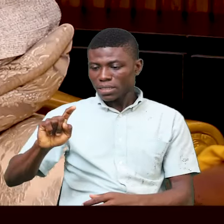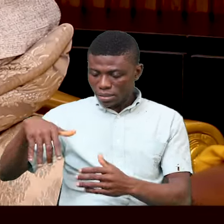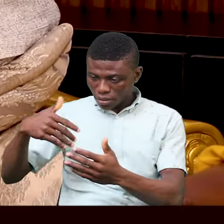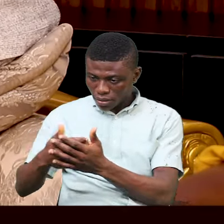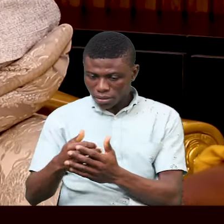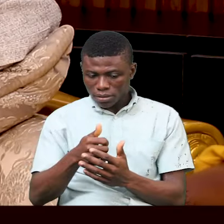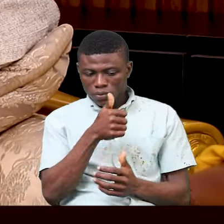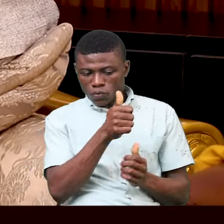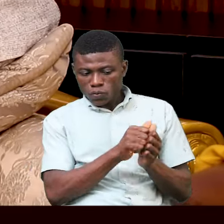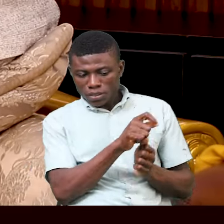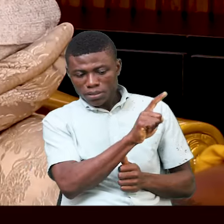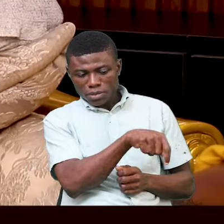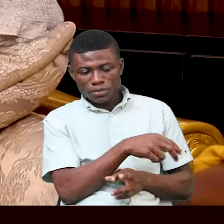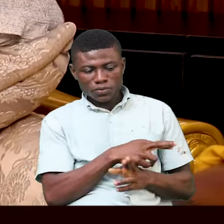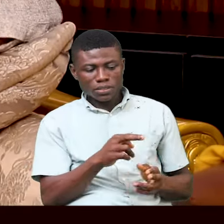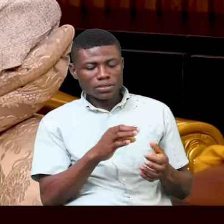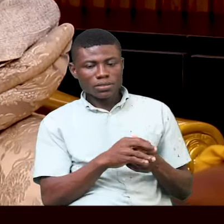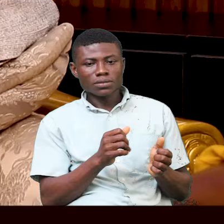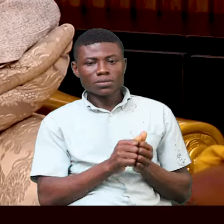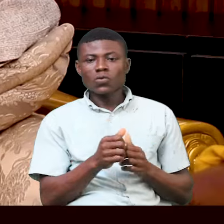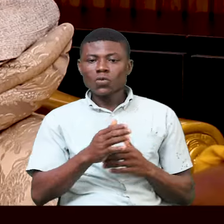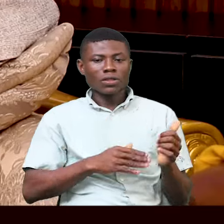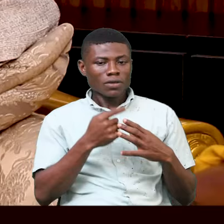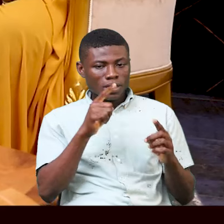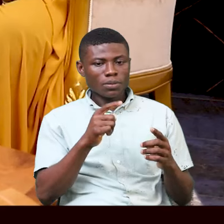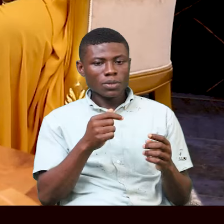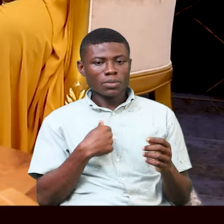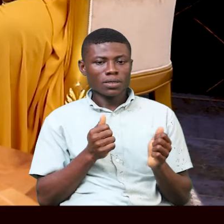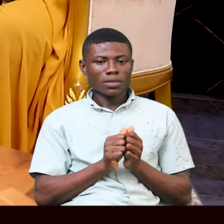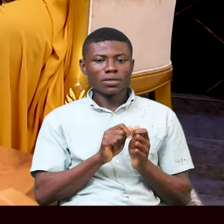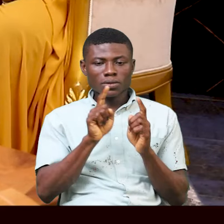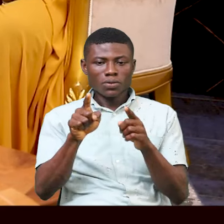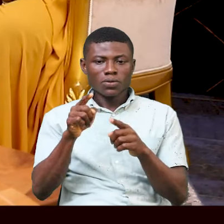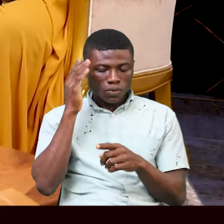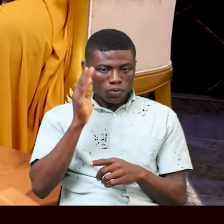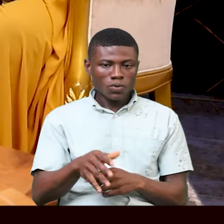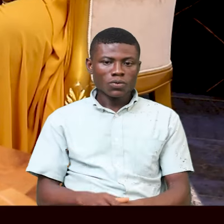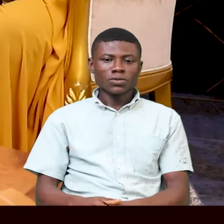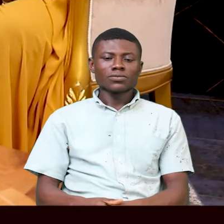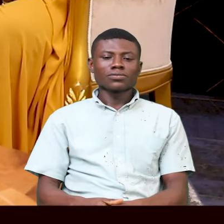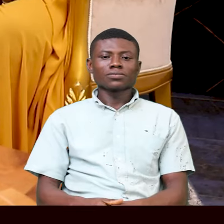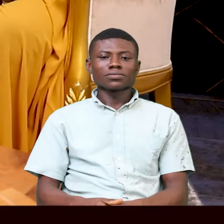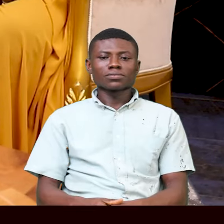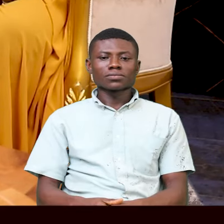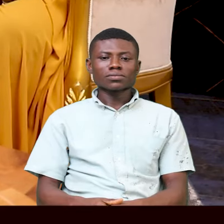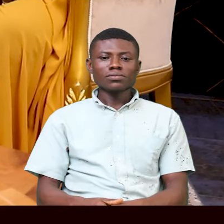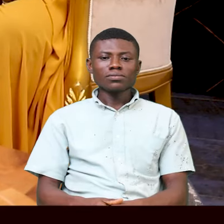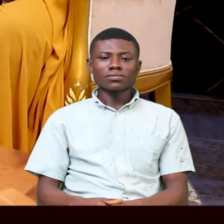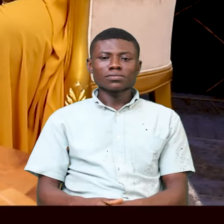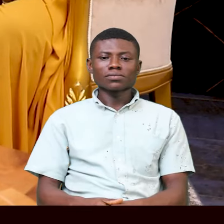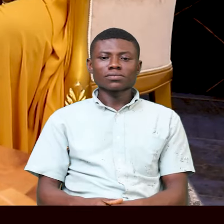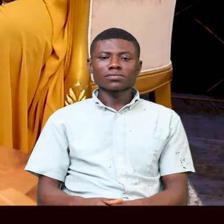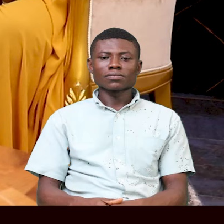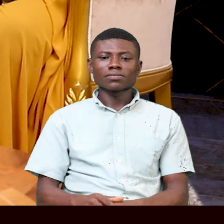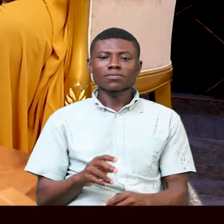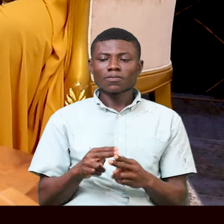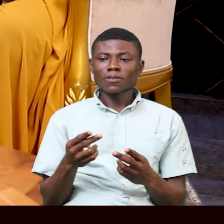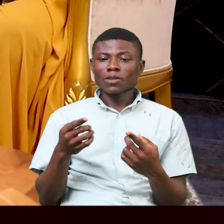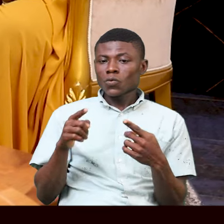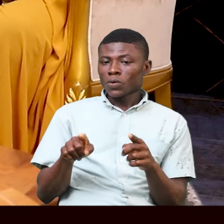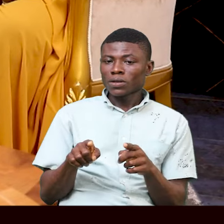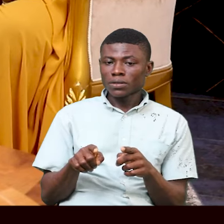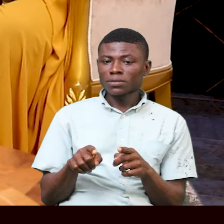ho e won nsam na die. By hook or crook. What they never call me chin rough. Man judge am enti